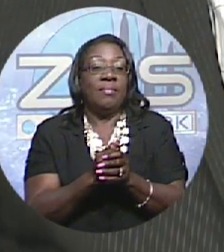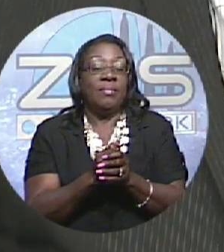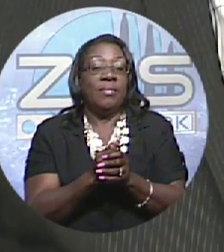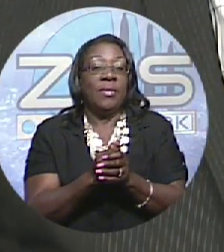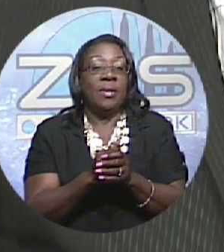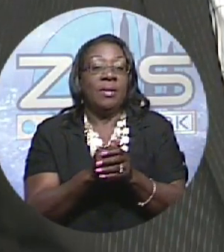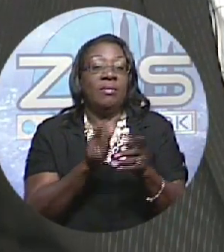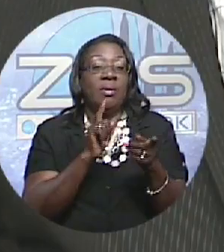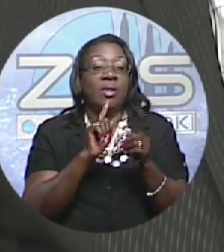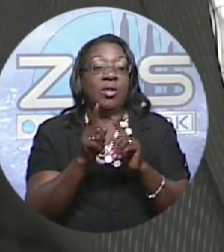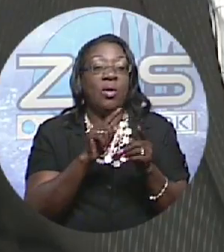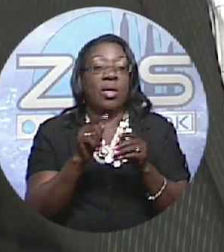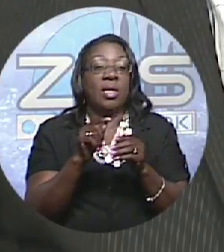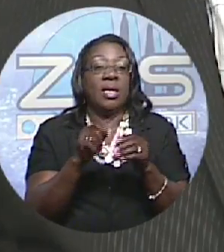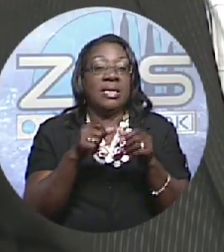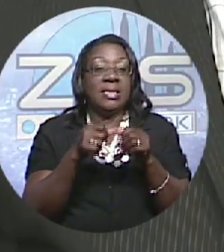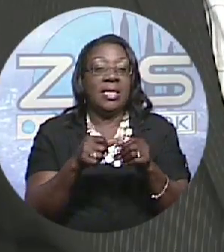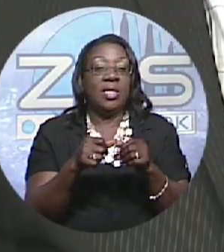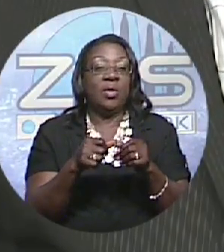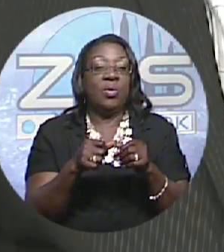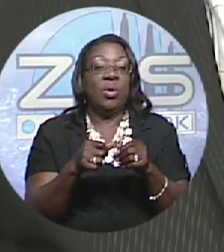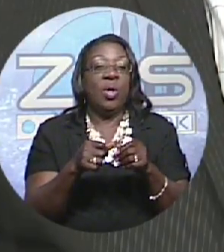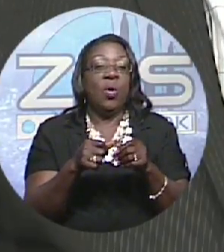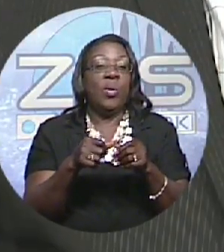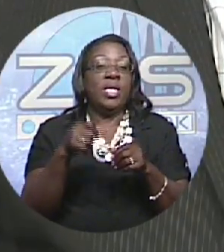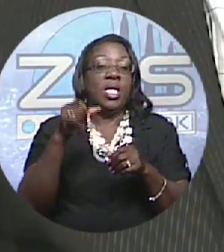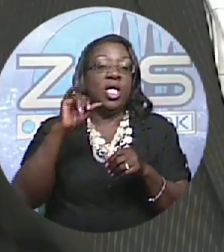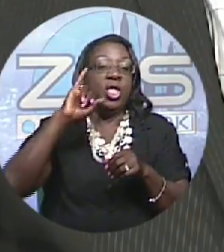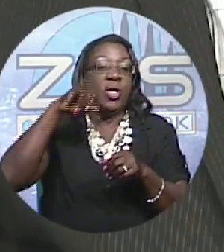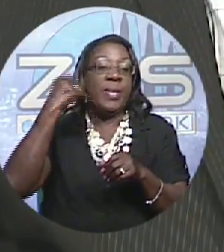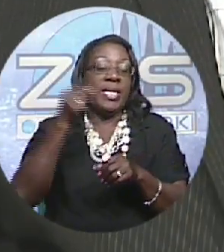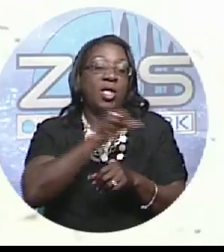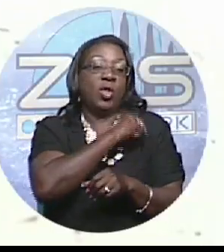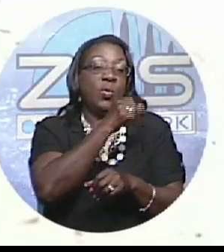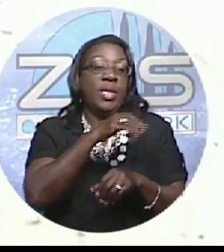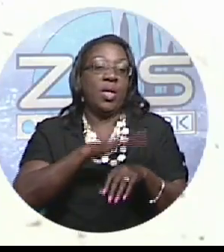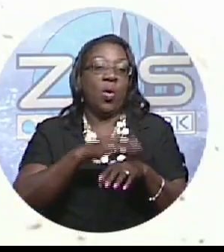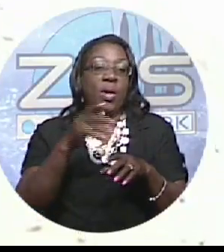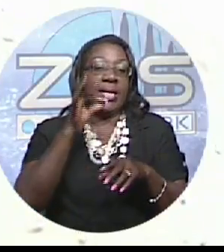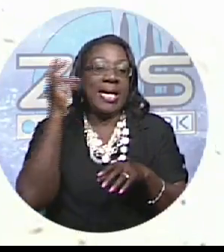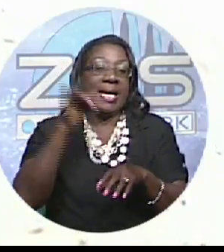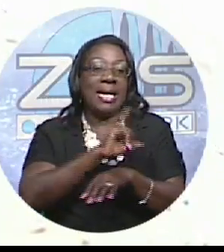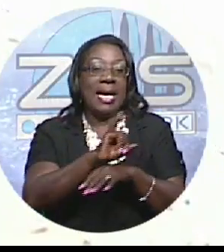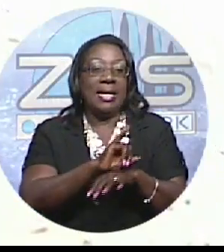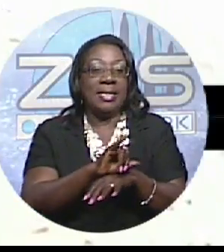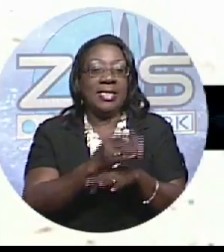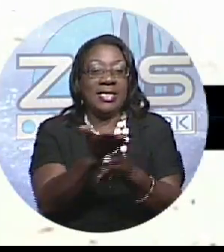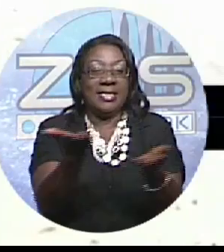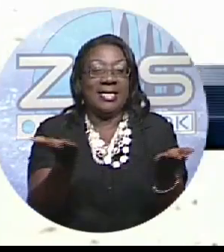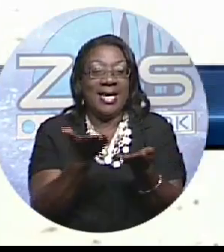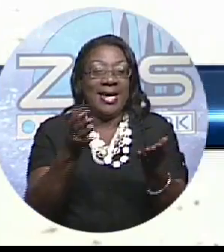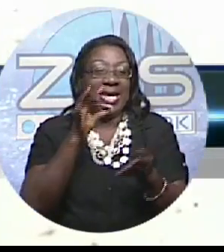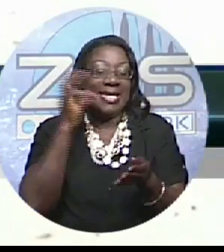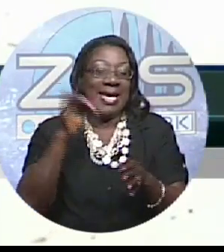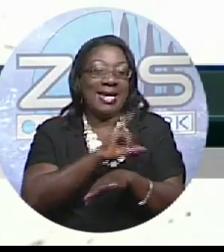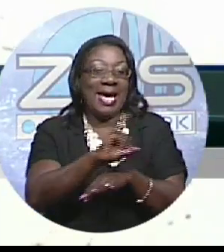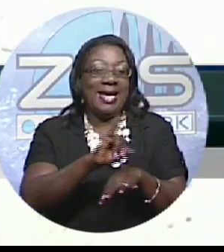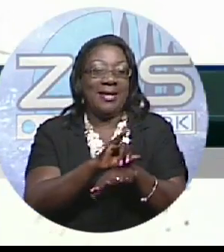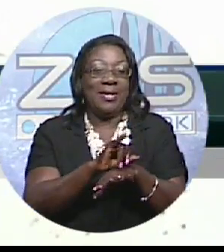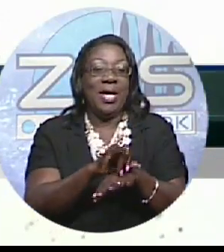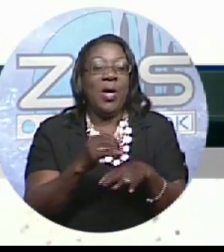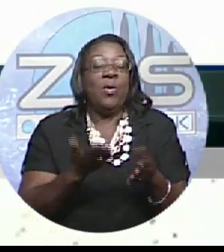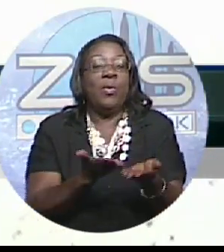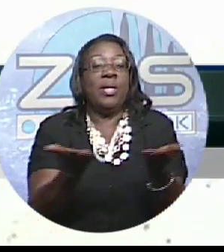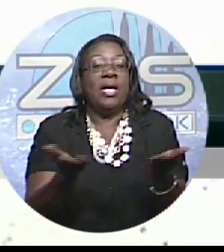coverage of Tropical Storm ERIKA continues with Jimmy Swain on that island. We're here in the settlement of New Bight in Cat Island. We've been here